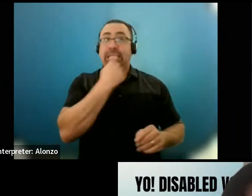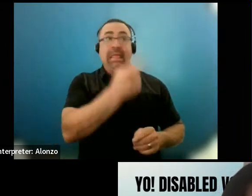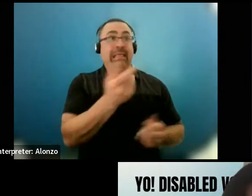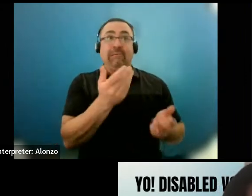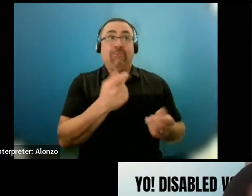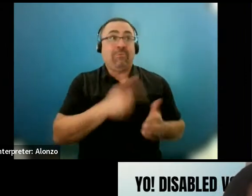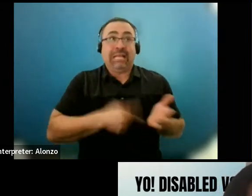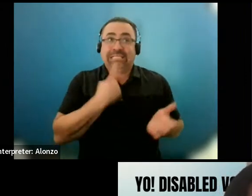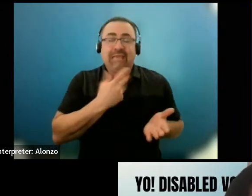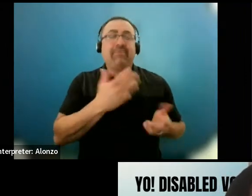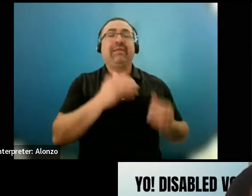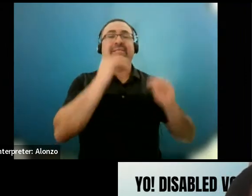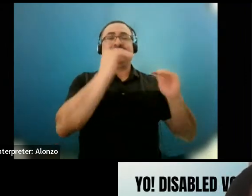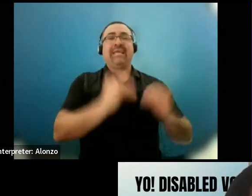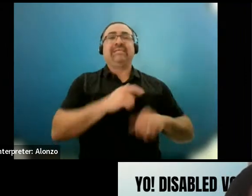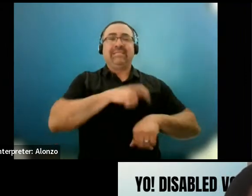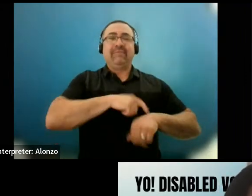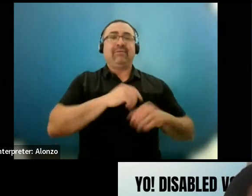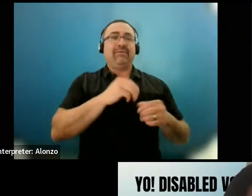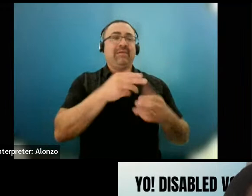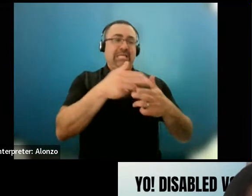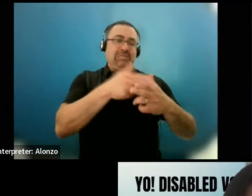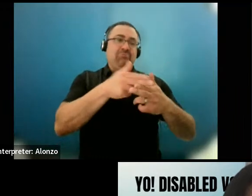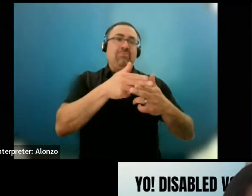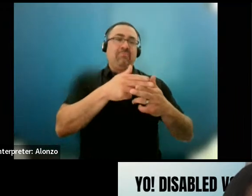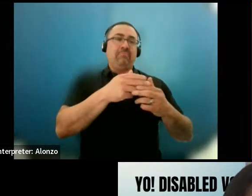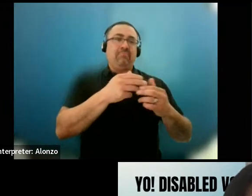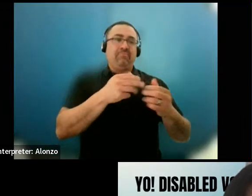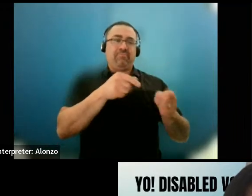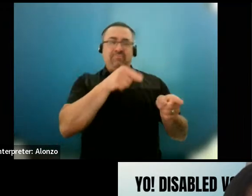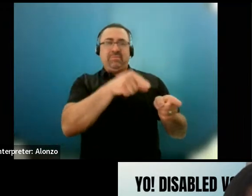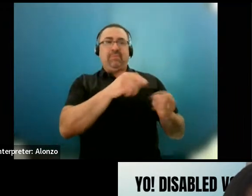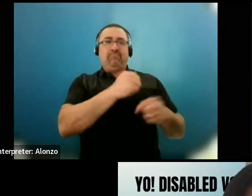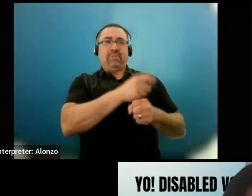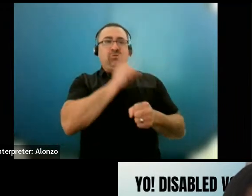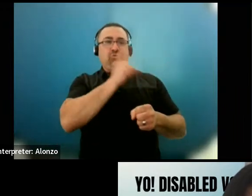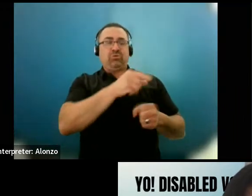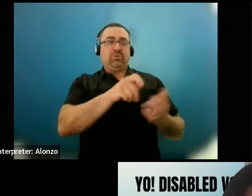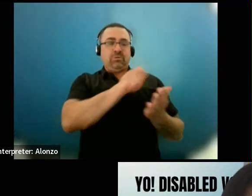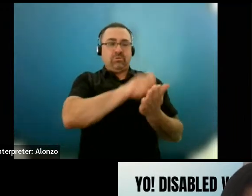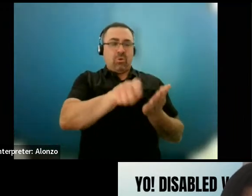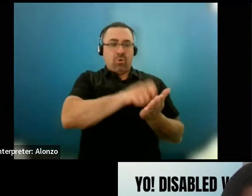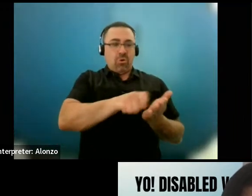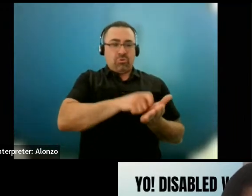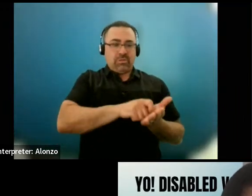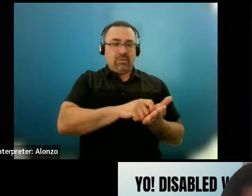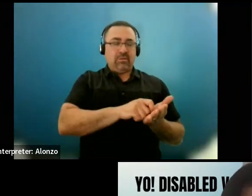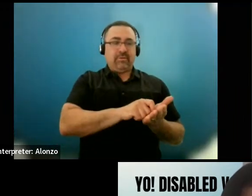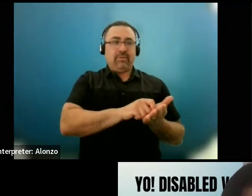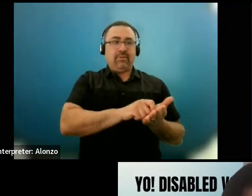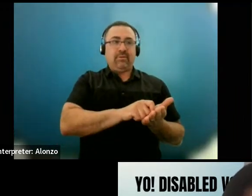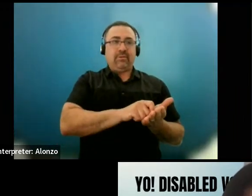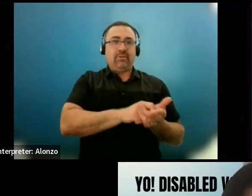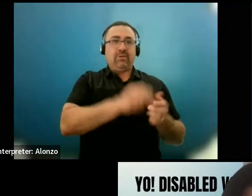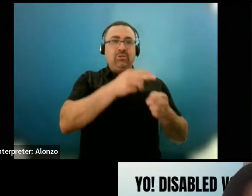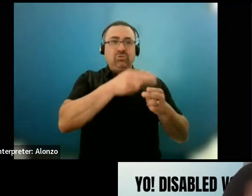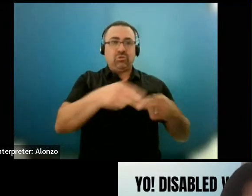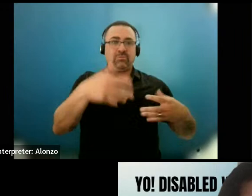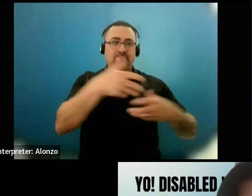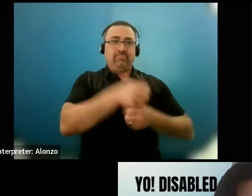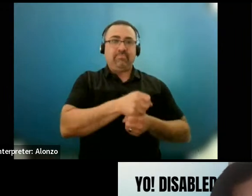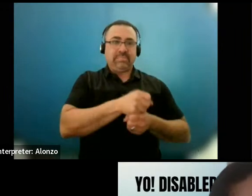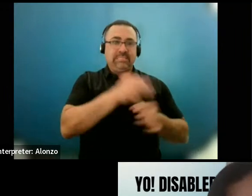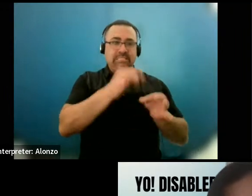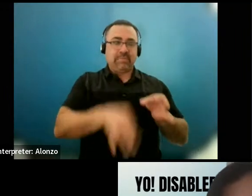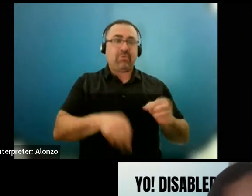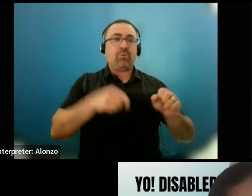time. And in the interim, what I can do is make sure that we have the notes from this, and we will make it short and simple. That way